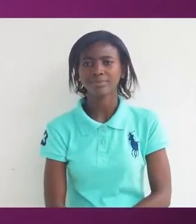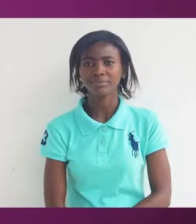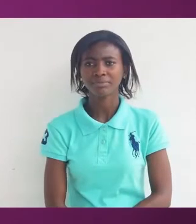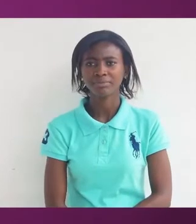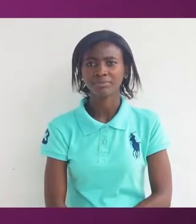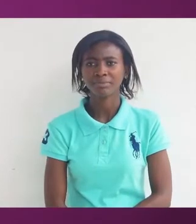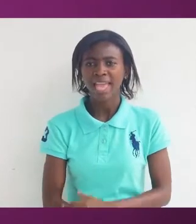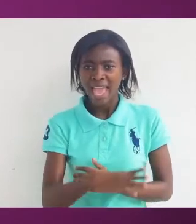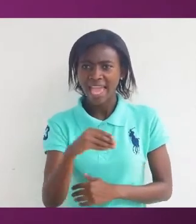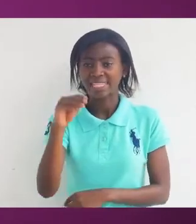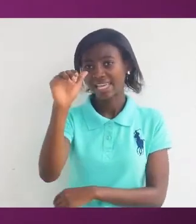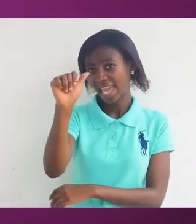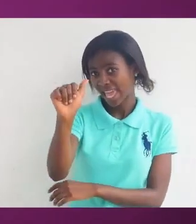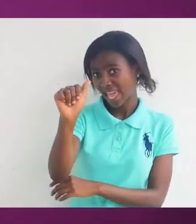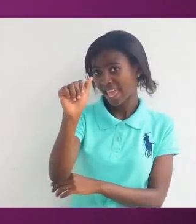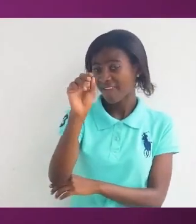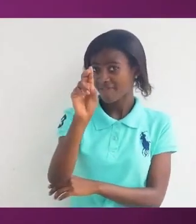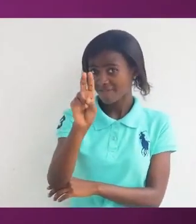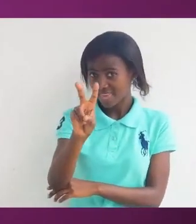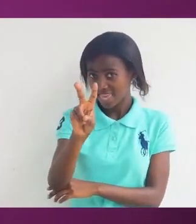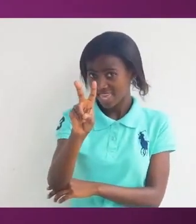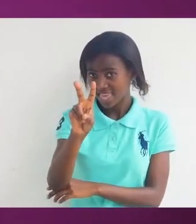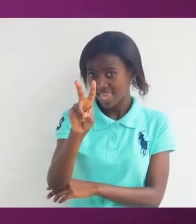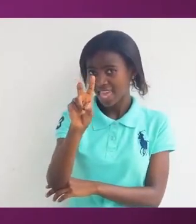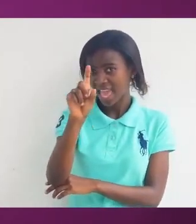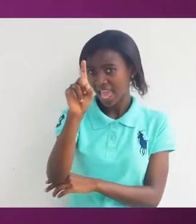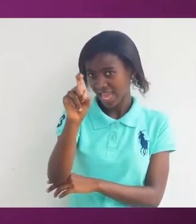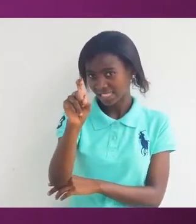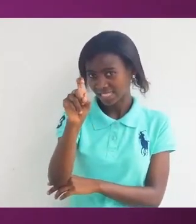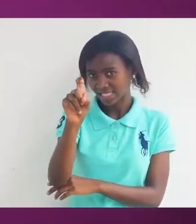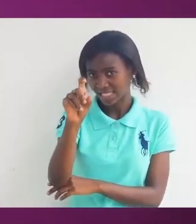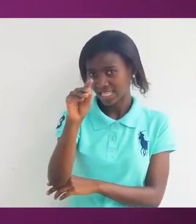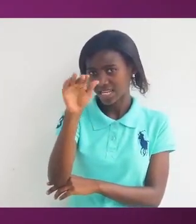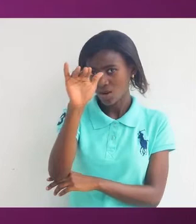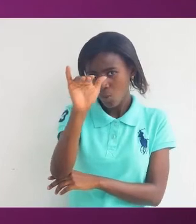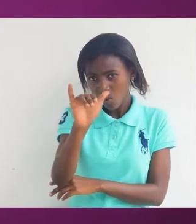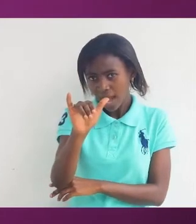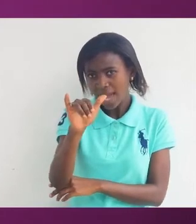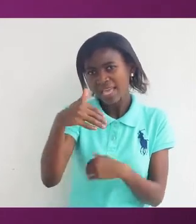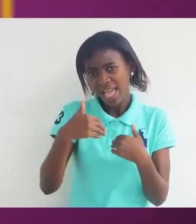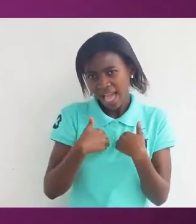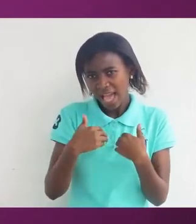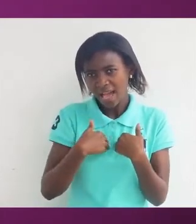While A, V, X, and Y take